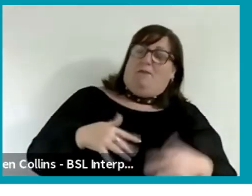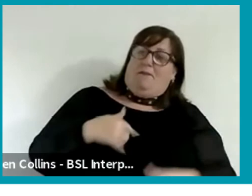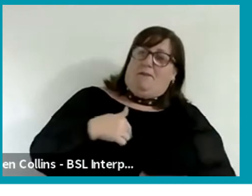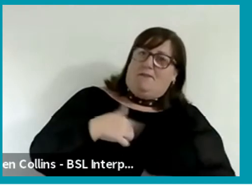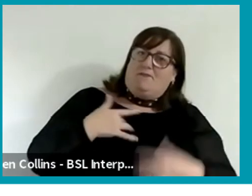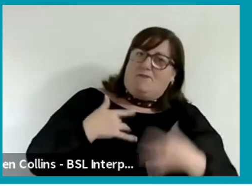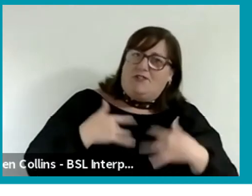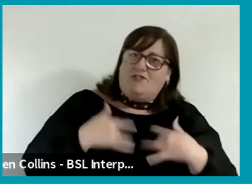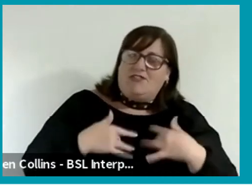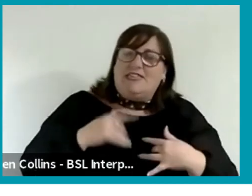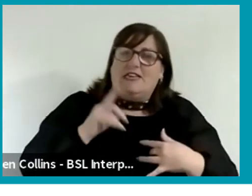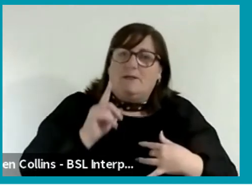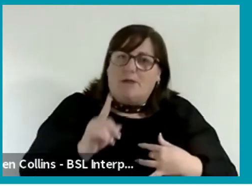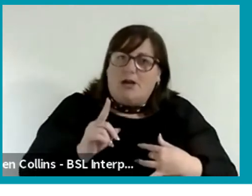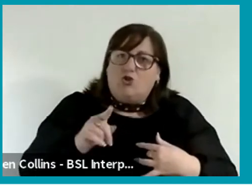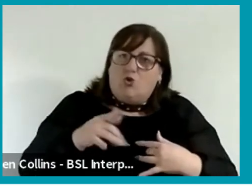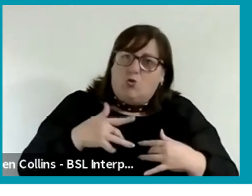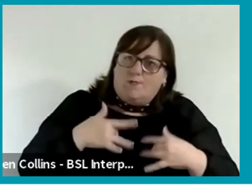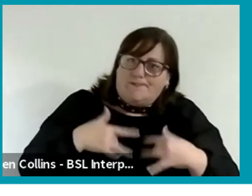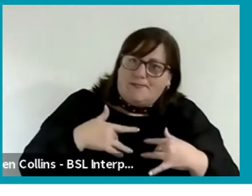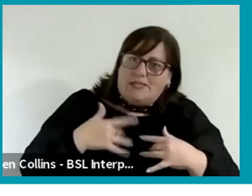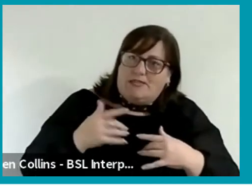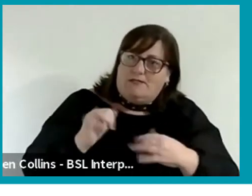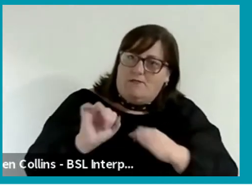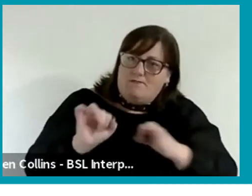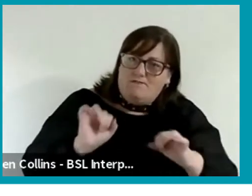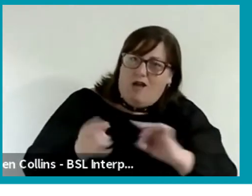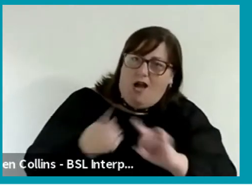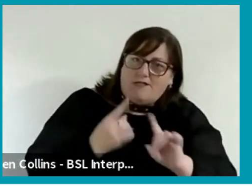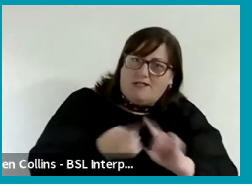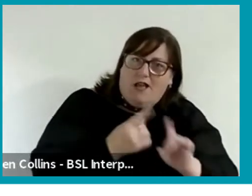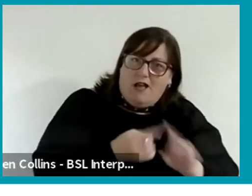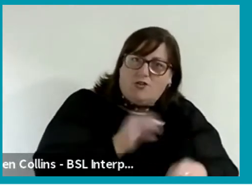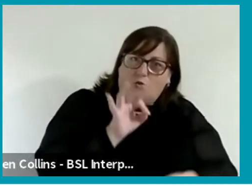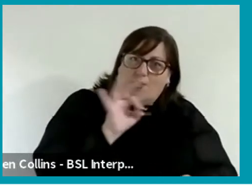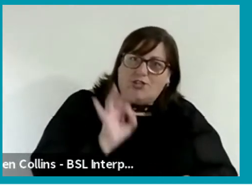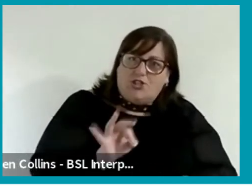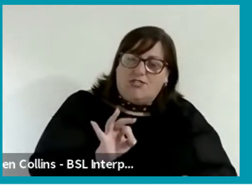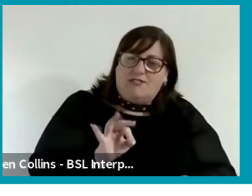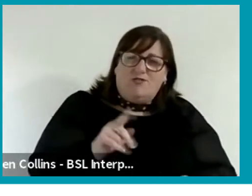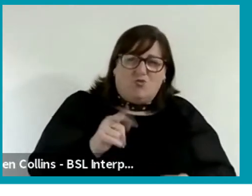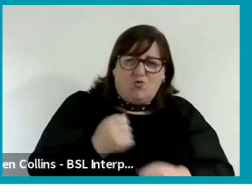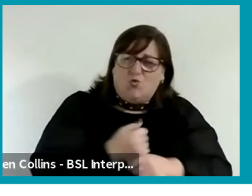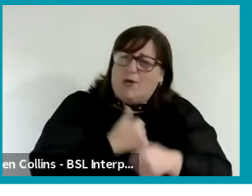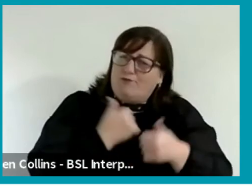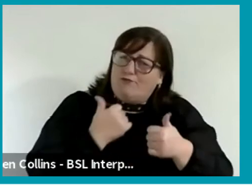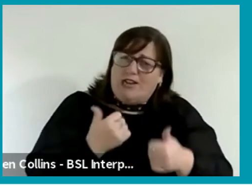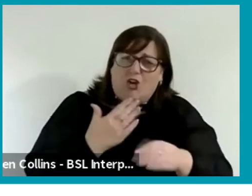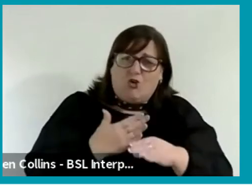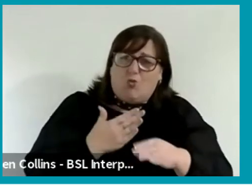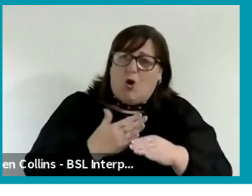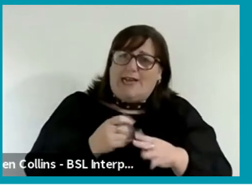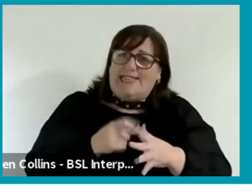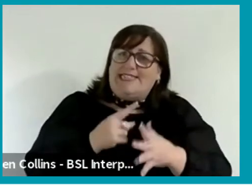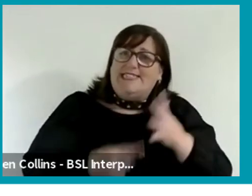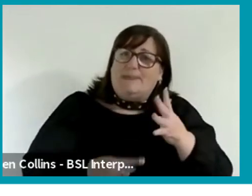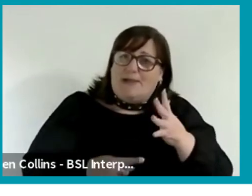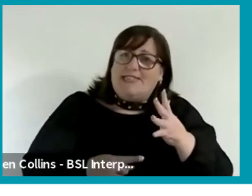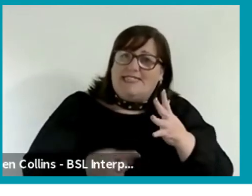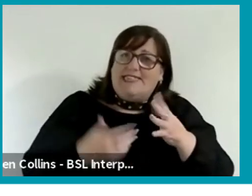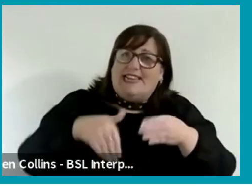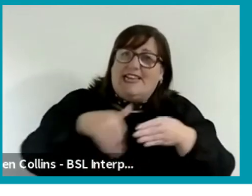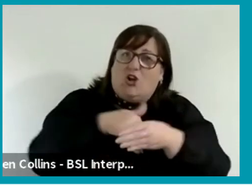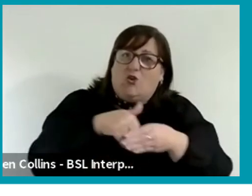questions. And also your disability community and the wonderful work that you're doing in disability inclusion. So thank you all very much. There are